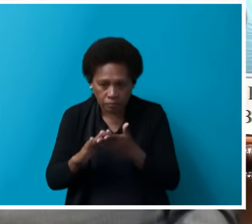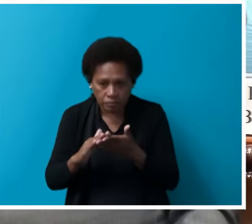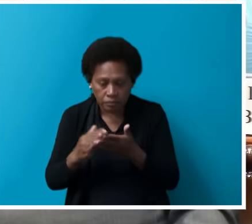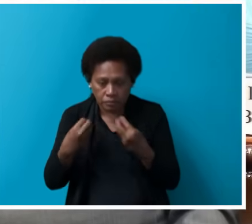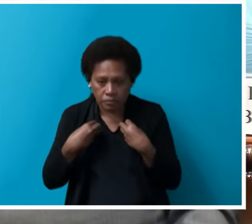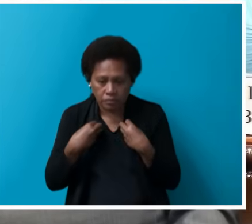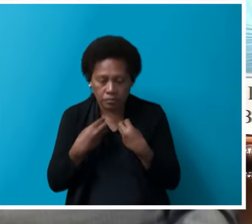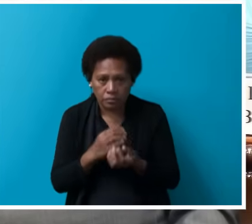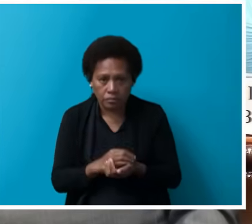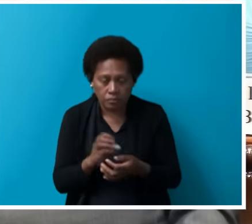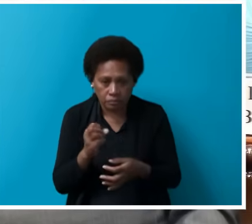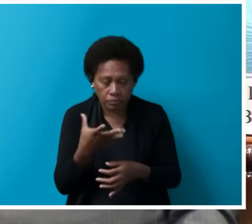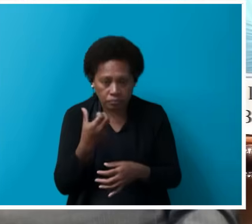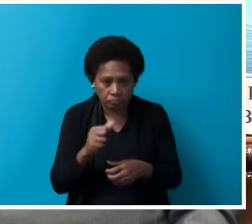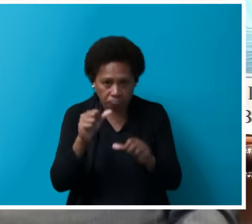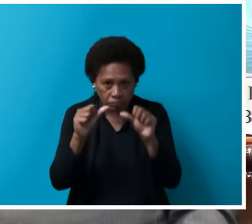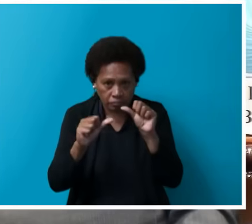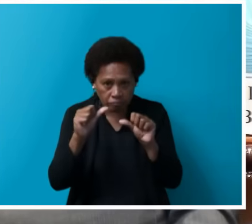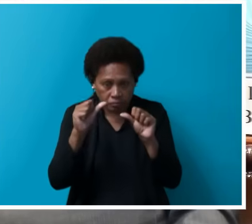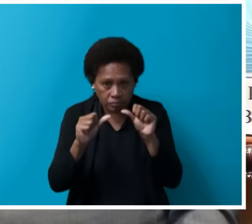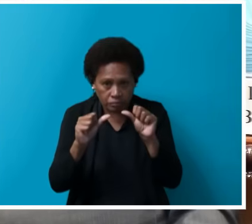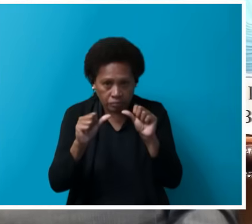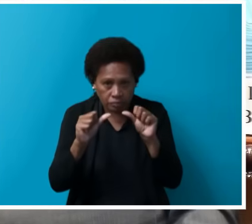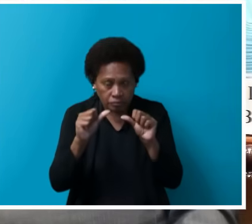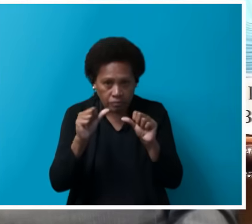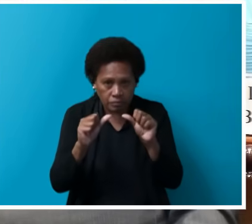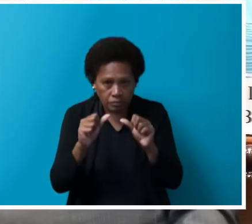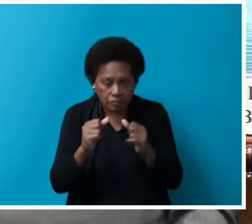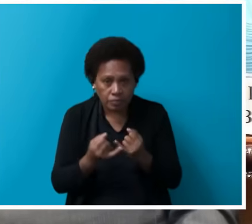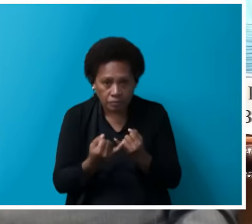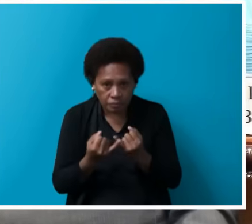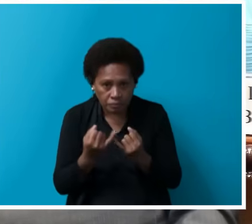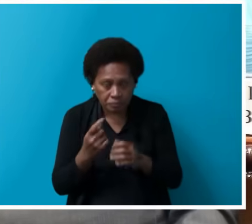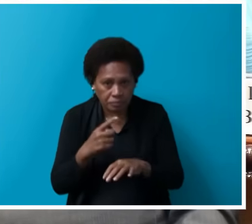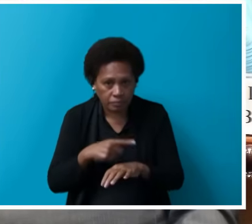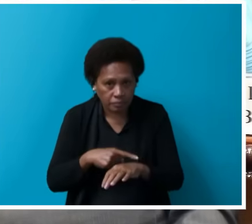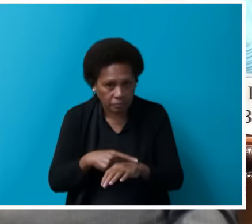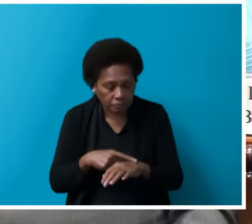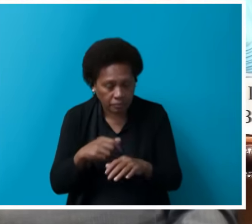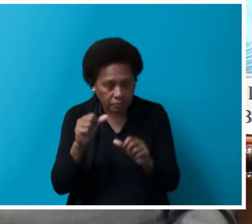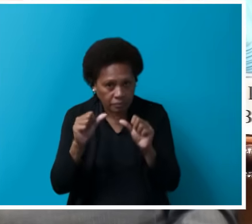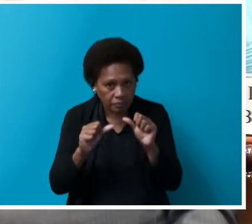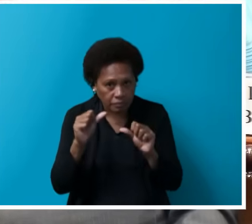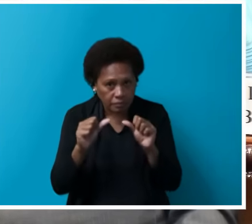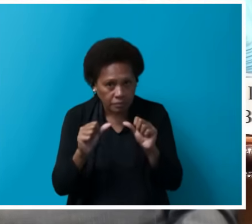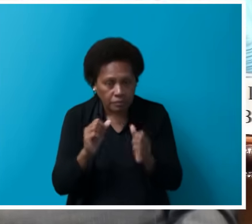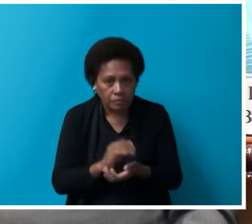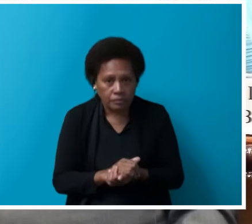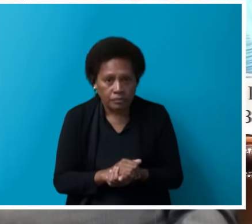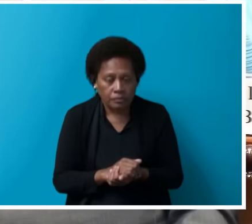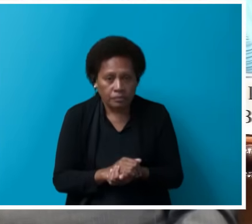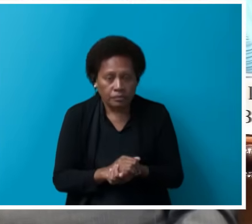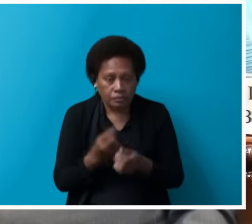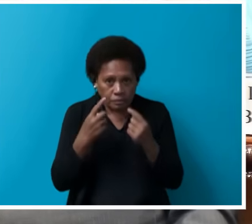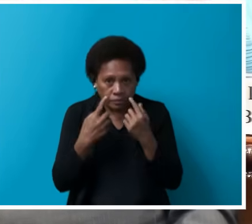good assessment, and I thought that was a very, very timely assessment. It shows the level